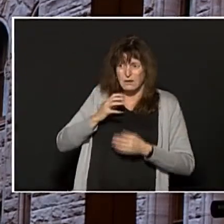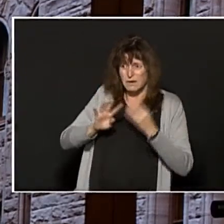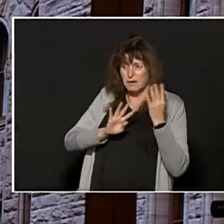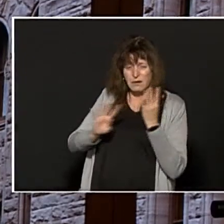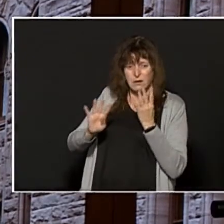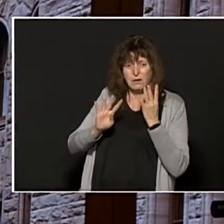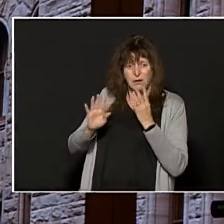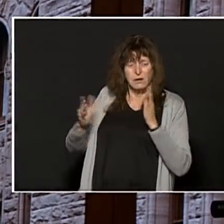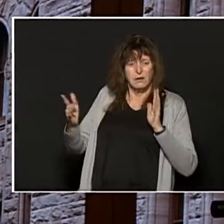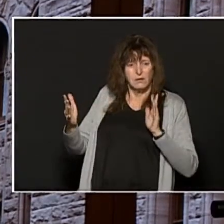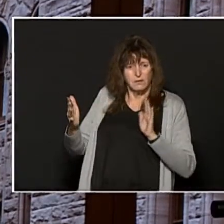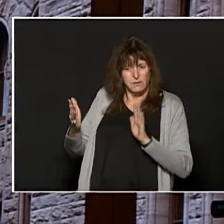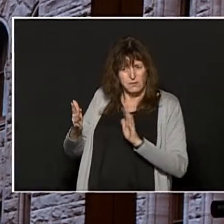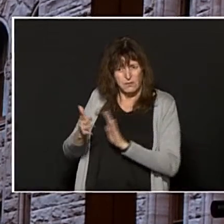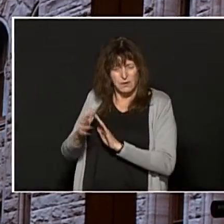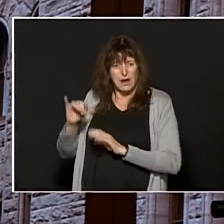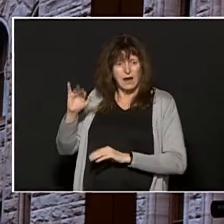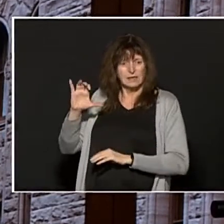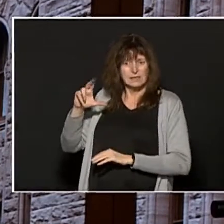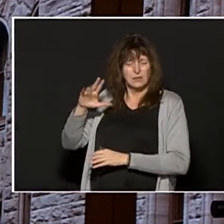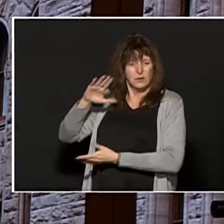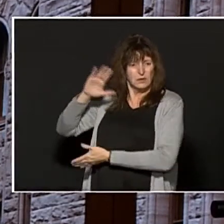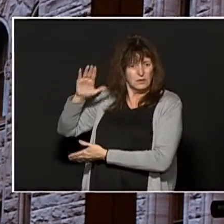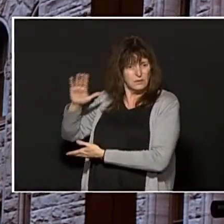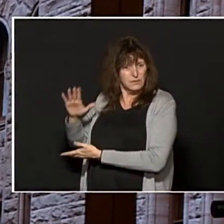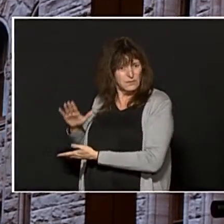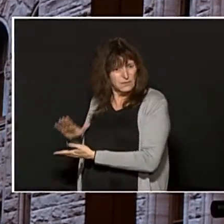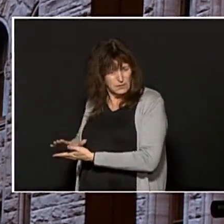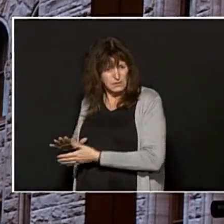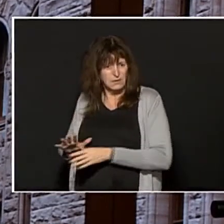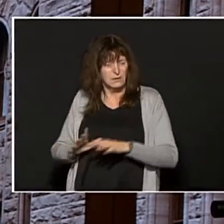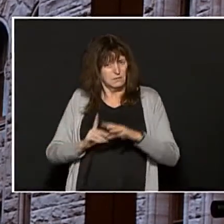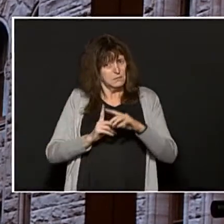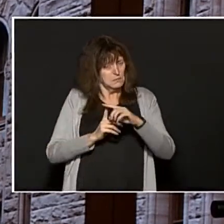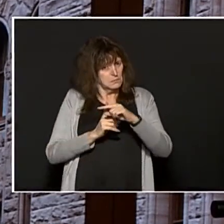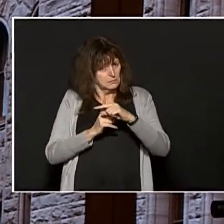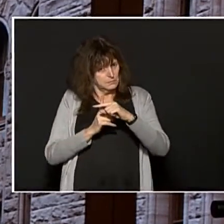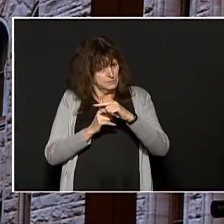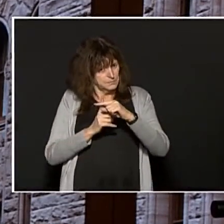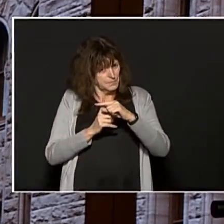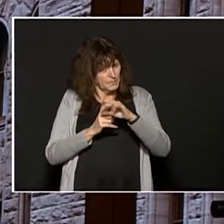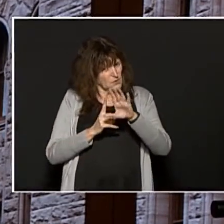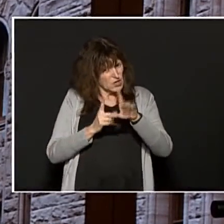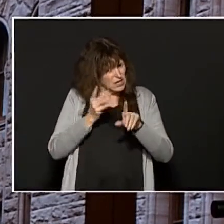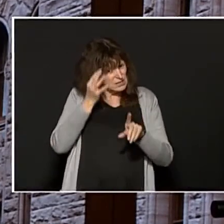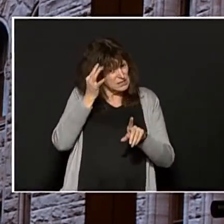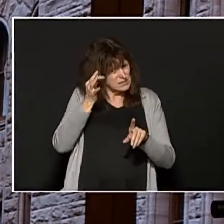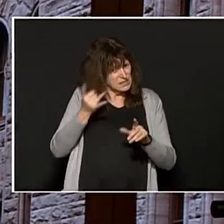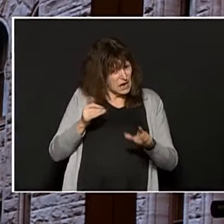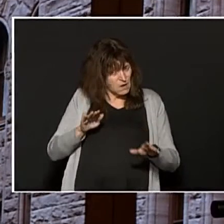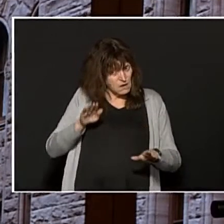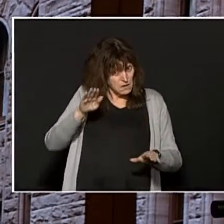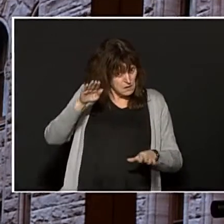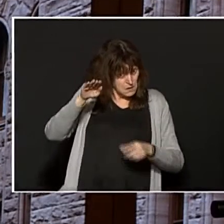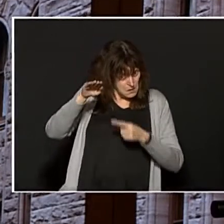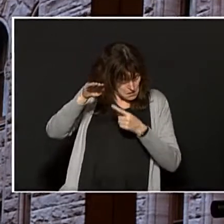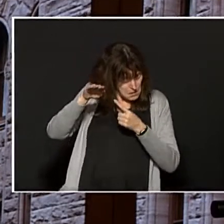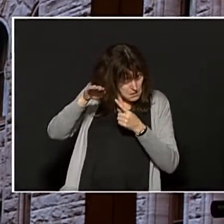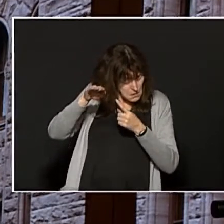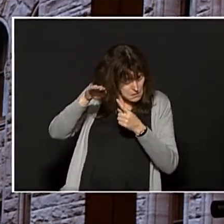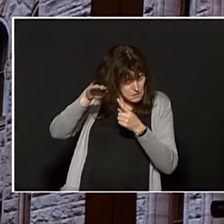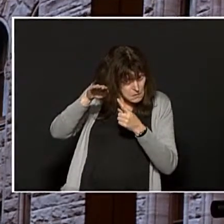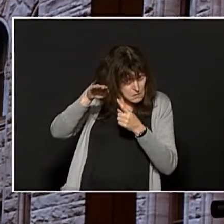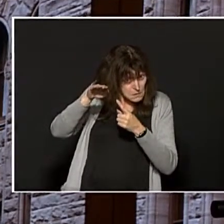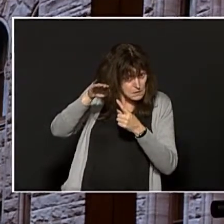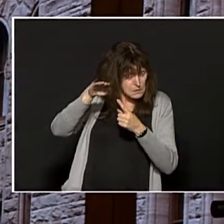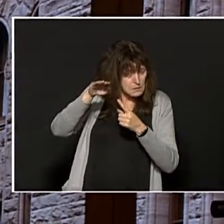well. So it's all good news, but we have to keep and wait and look for that. Remember that when you get a vaccine,